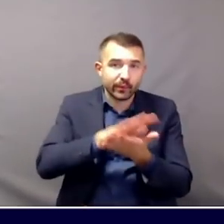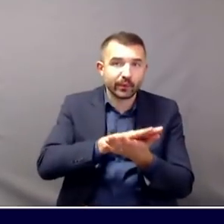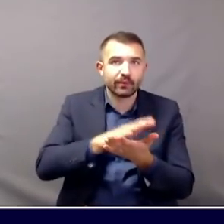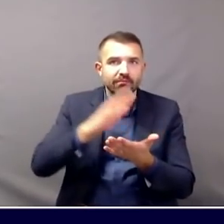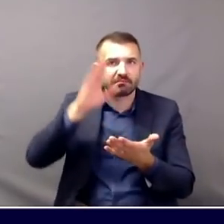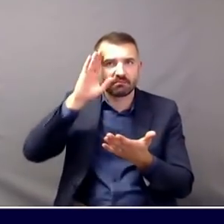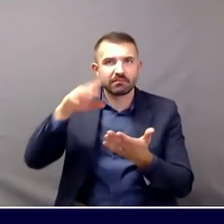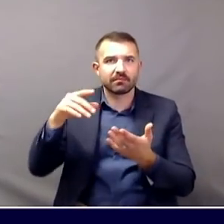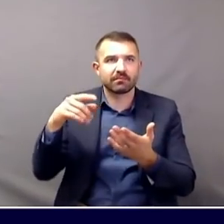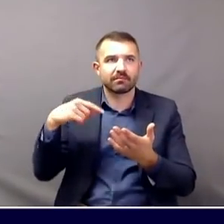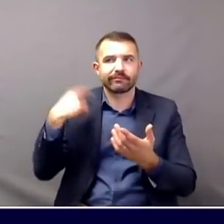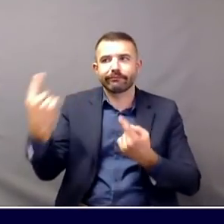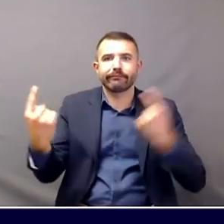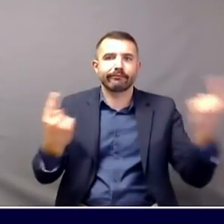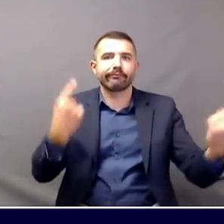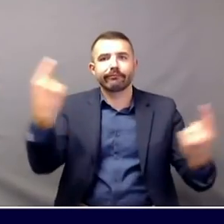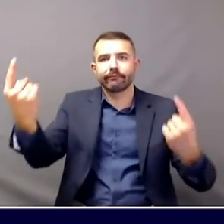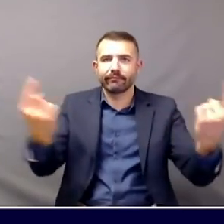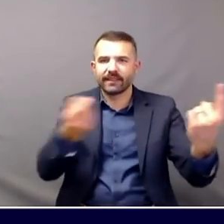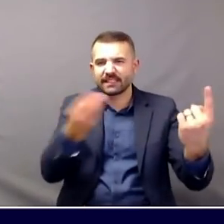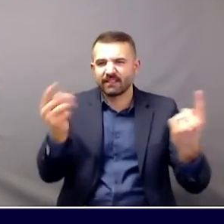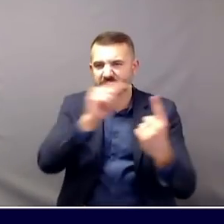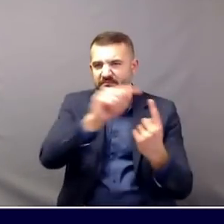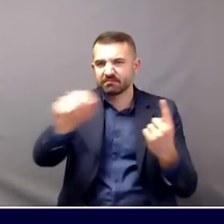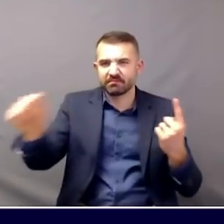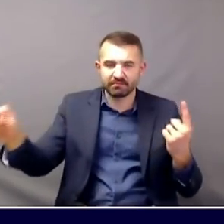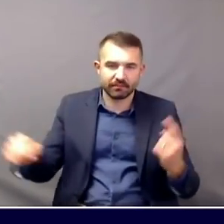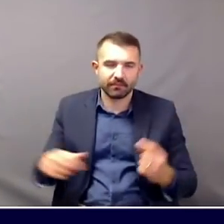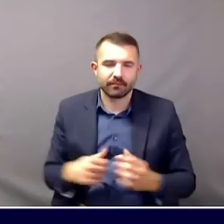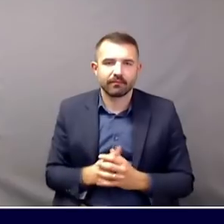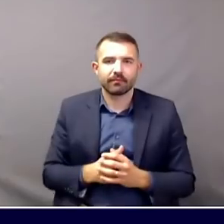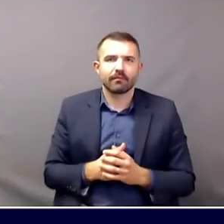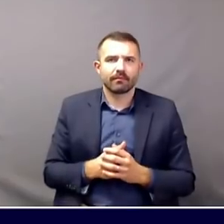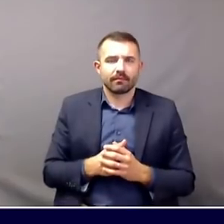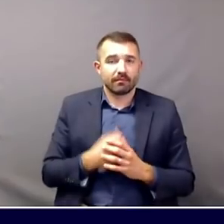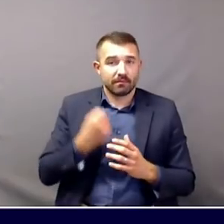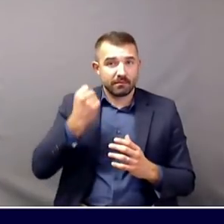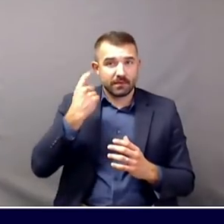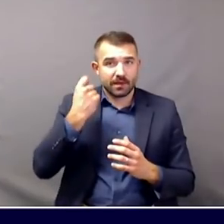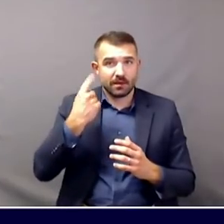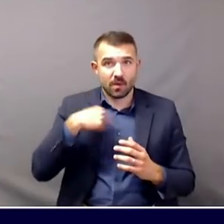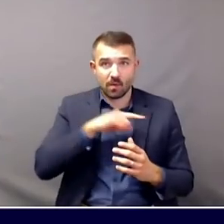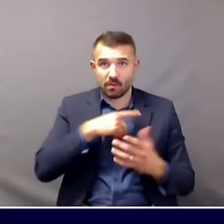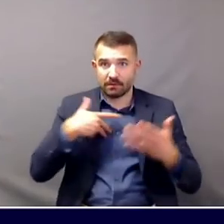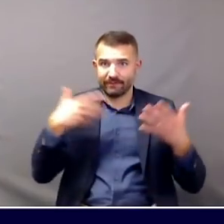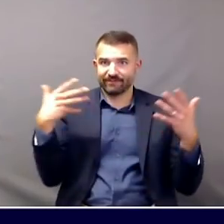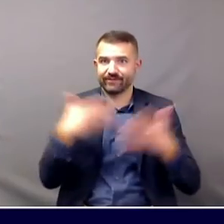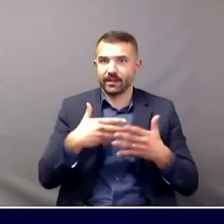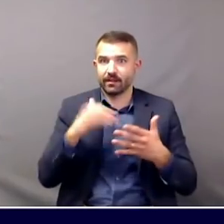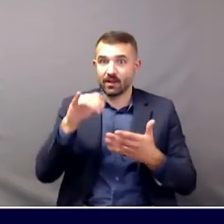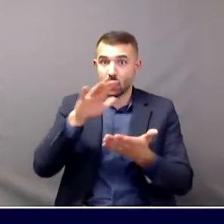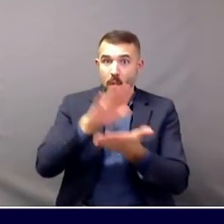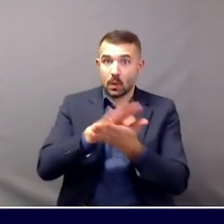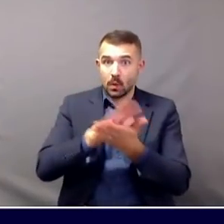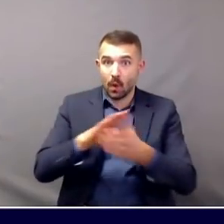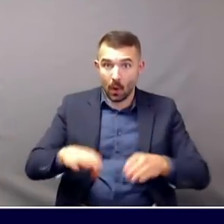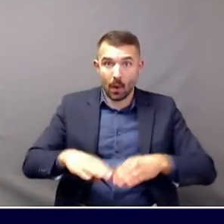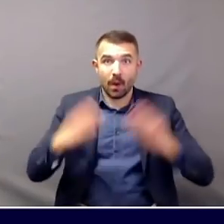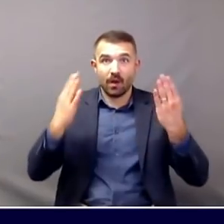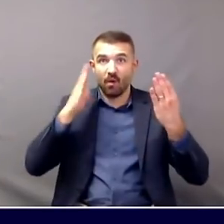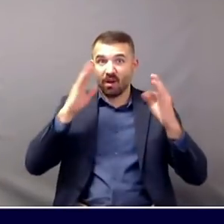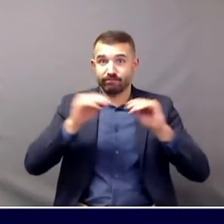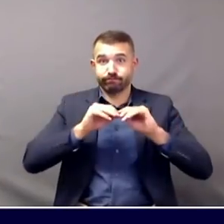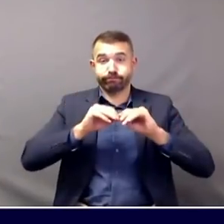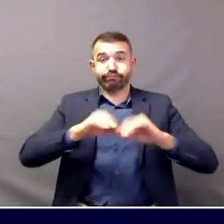haven't seen massive spread from schools, I guess. Is that a good sign? And does it speak to some of the safety measures that have been